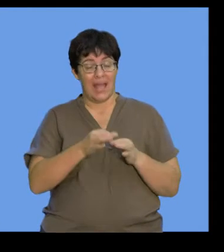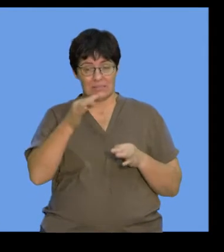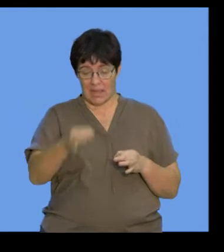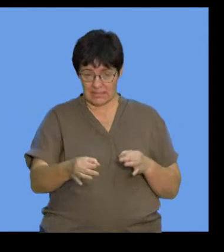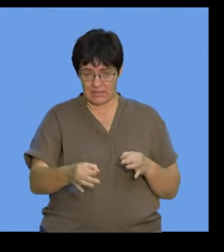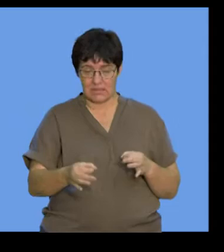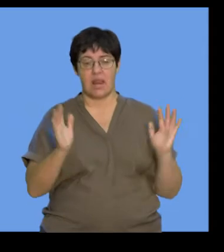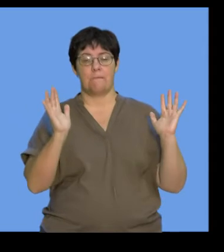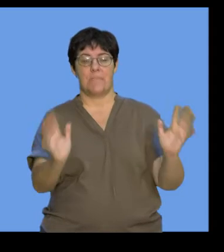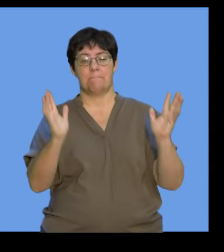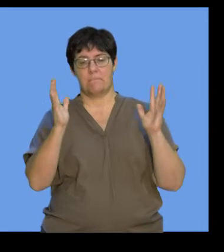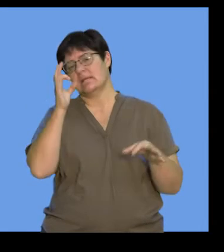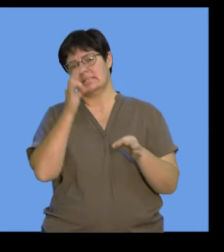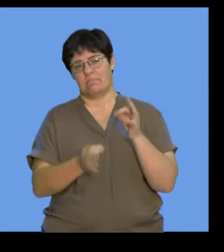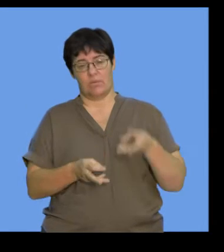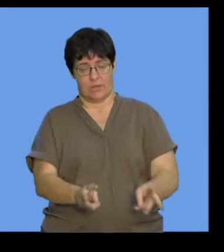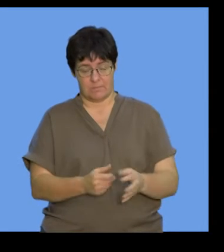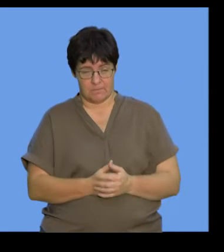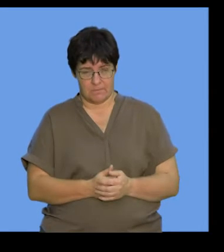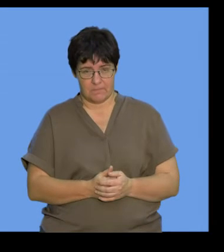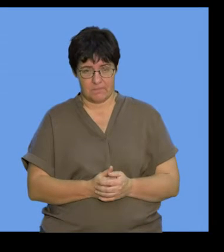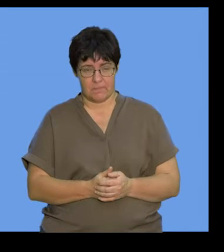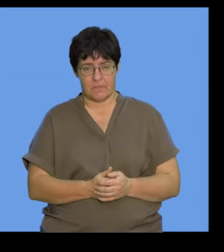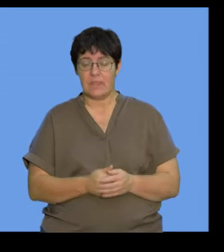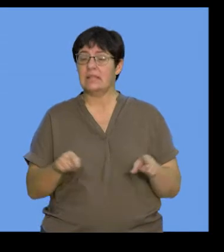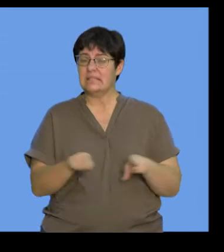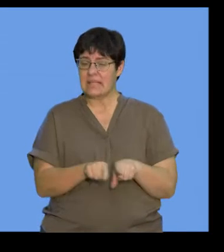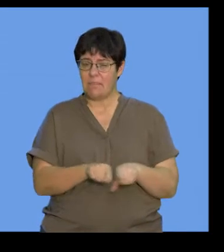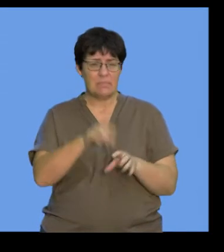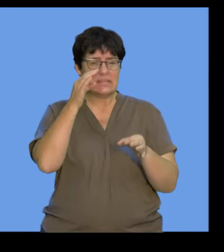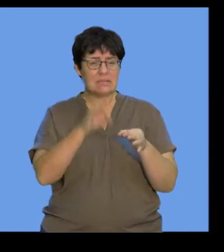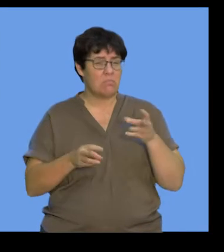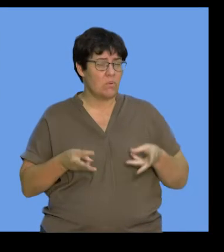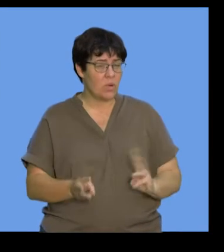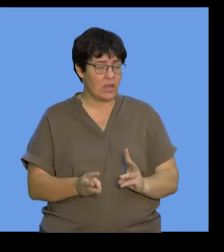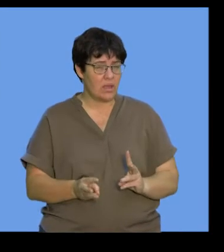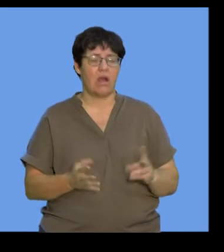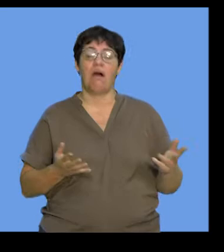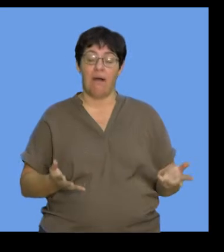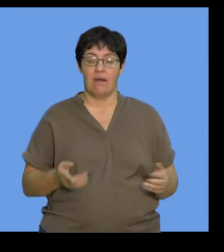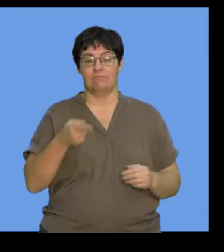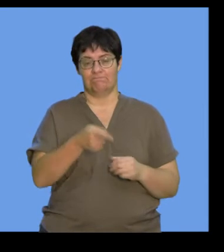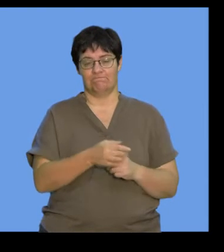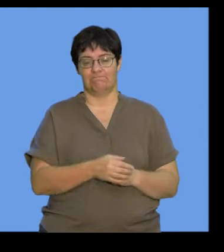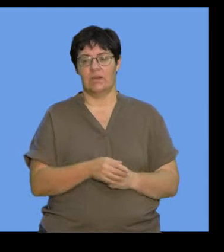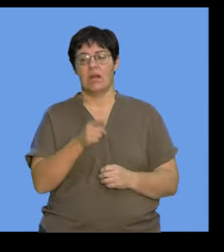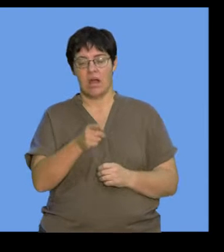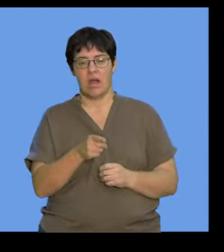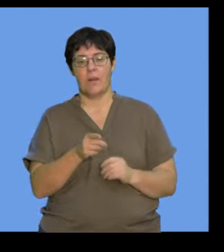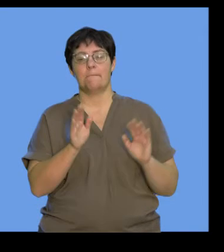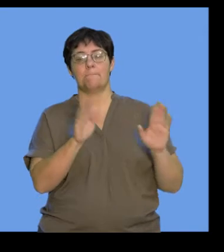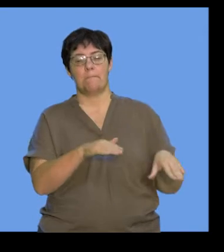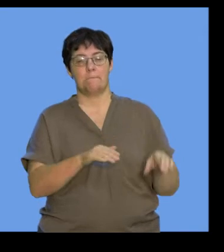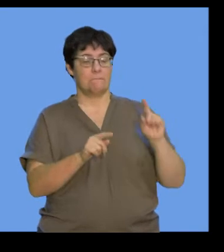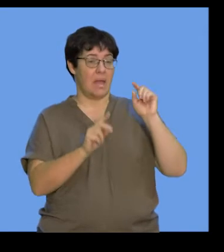to expand and leave it in its simplest form. And also, the simplest form has to do with